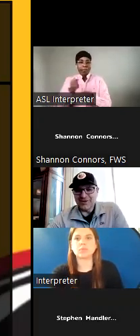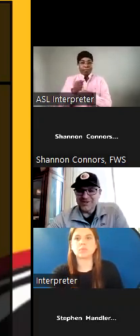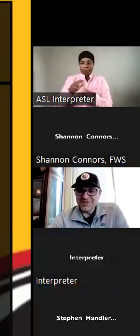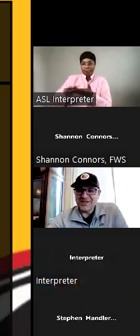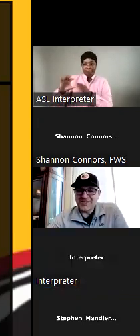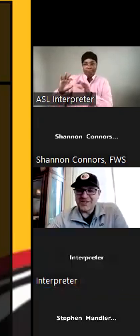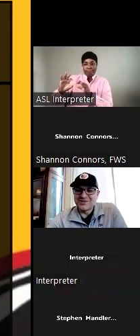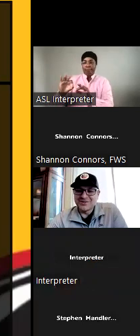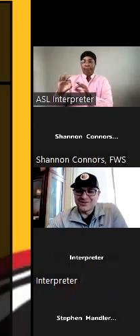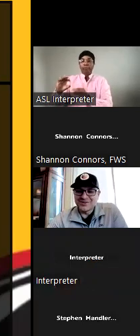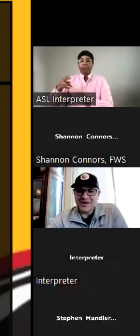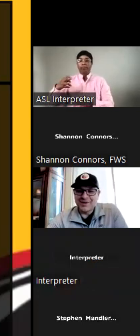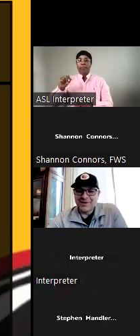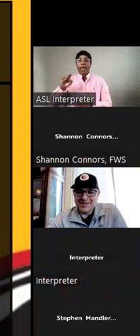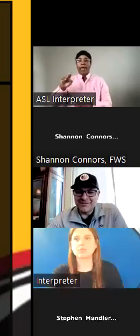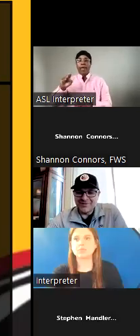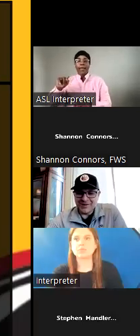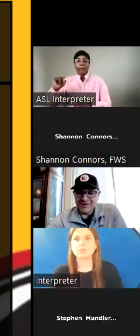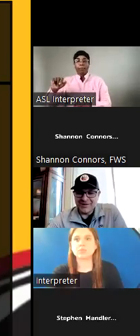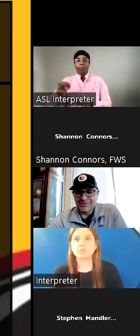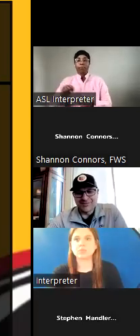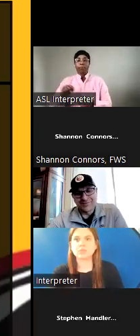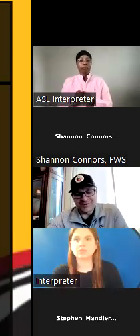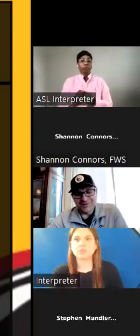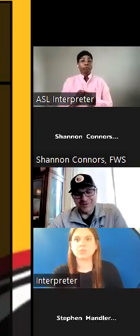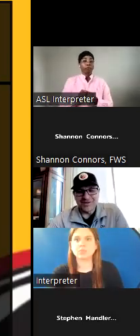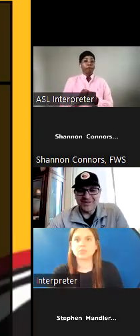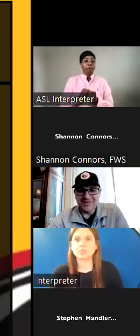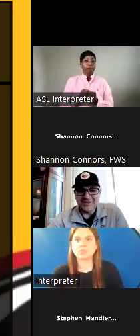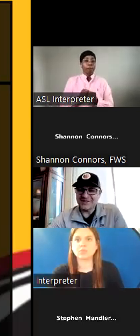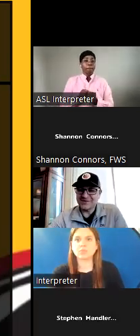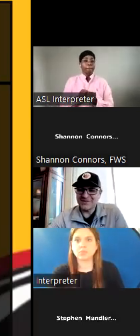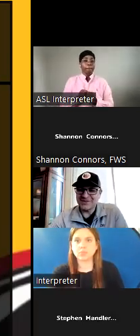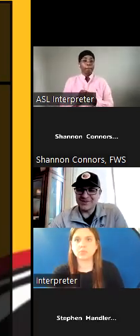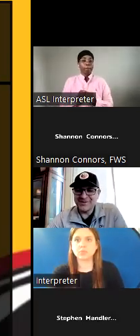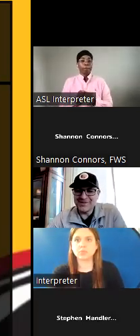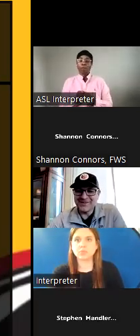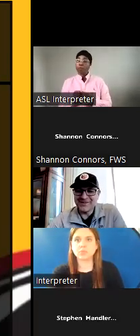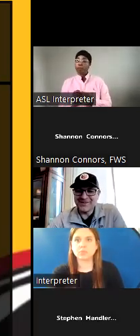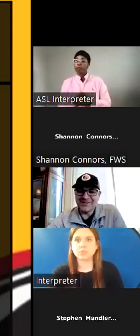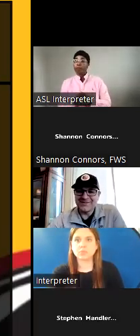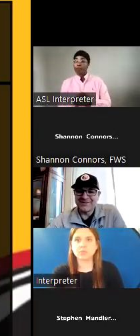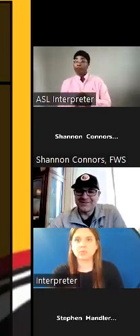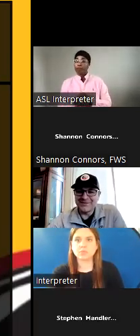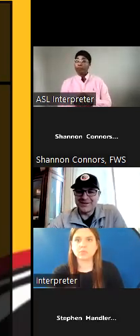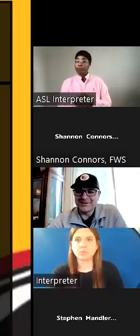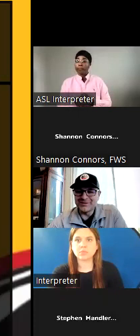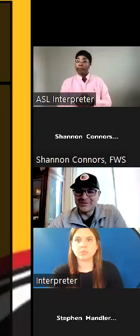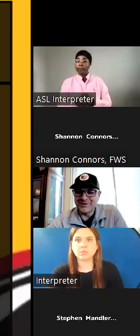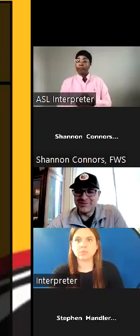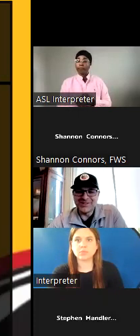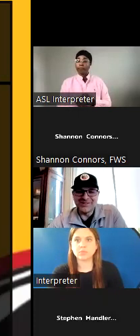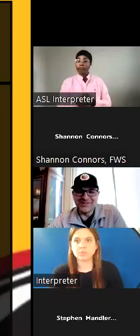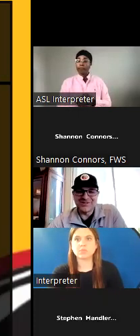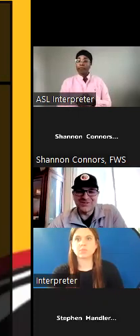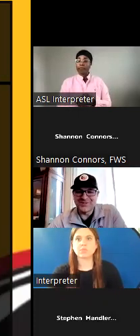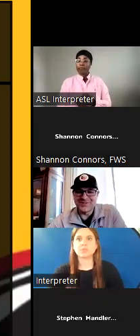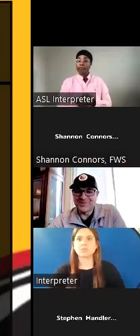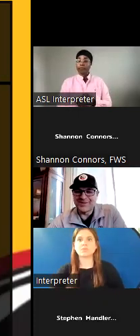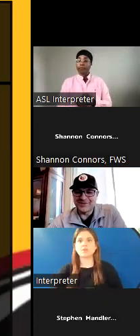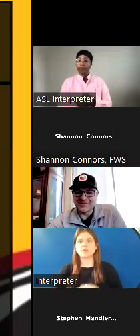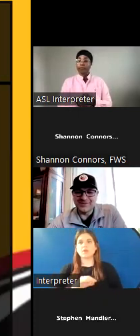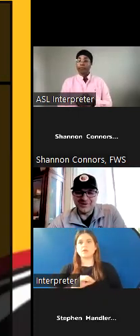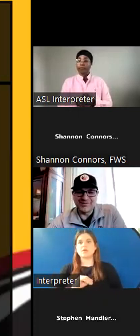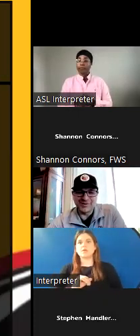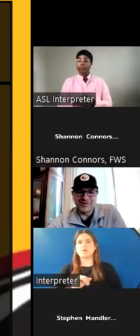The early successional jack pine, or jack pine thickets, I guess we call them, and the amount of woody